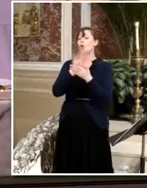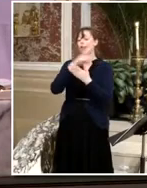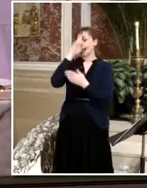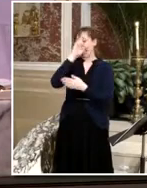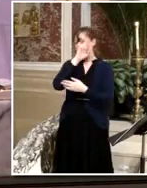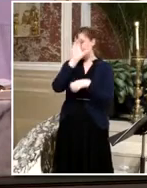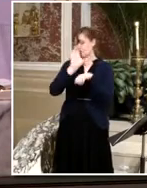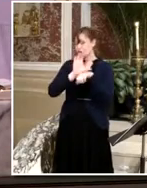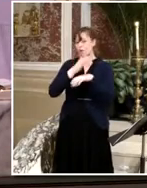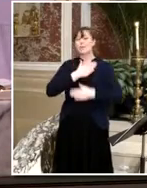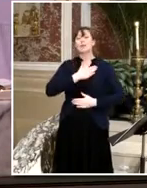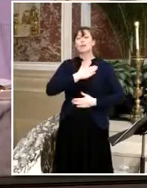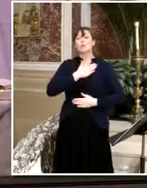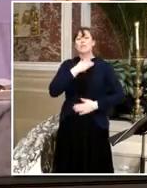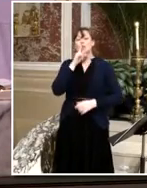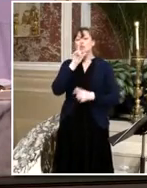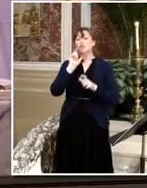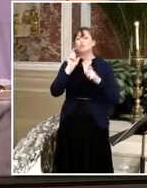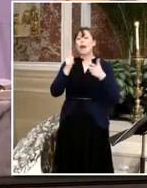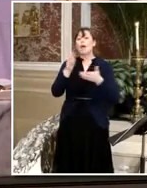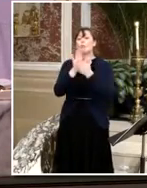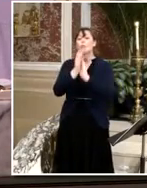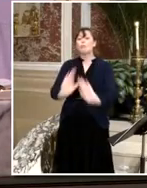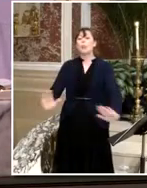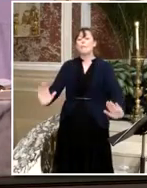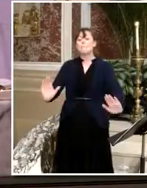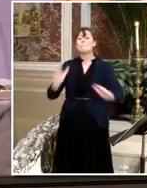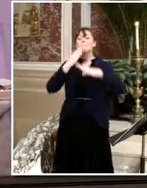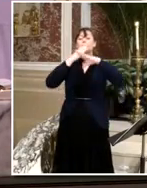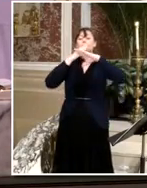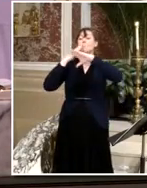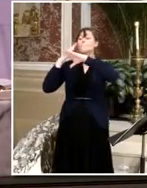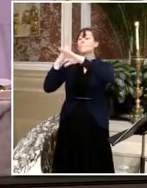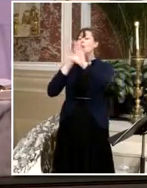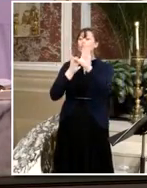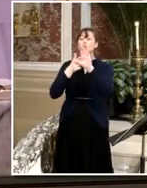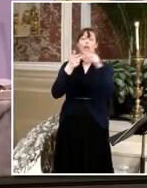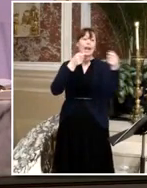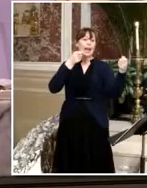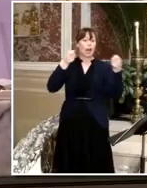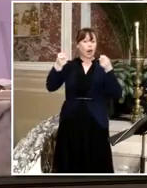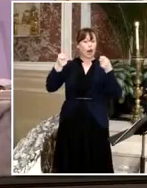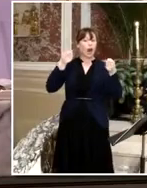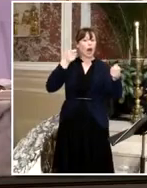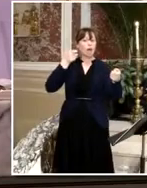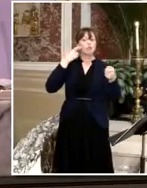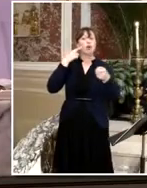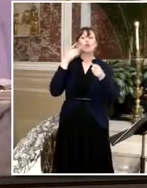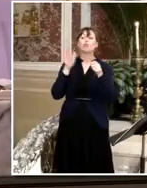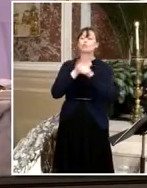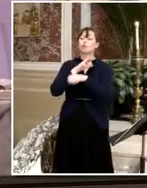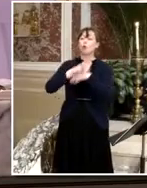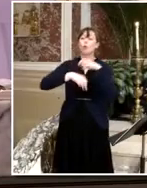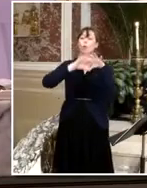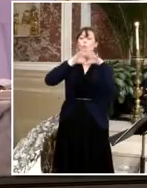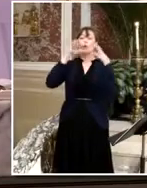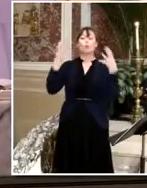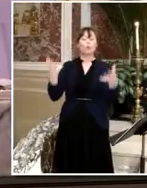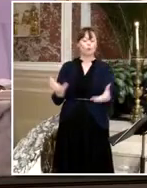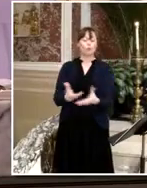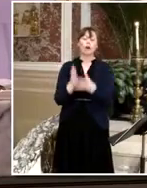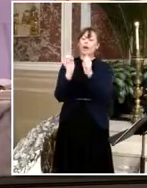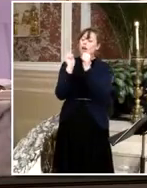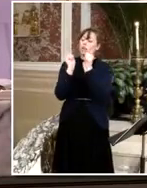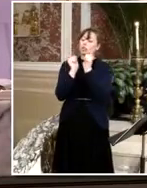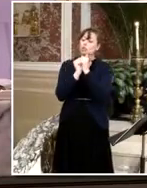Be pleased to grant her peace, to guard, unite, and govern her throughout the whole world,